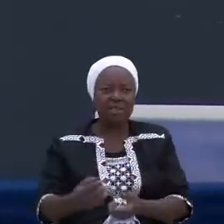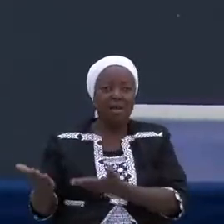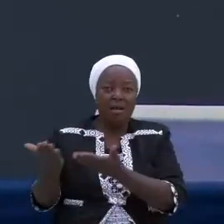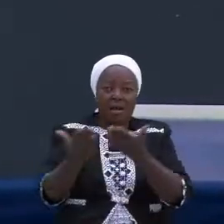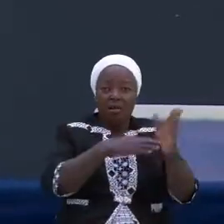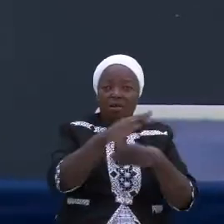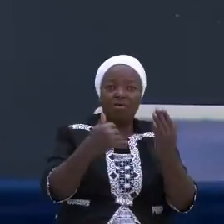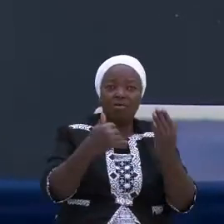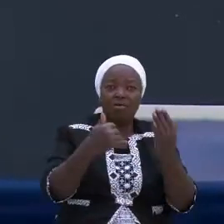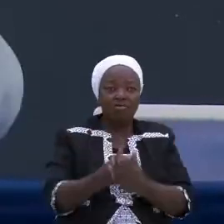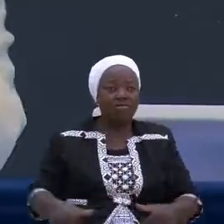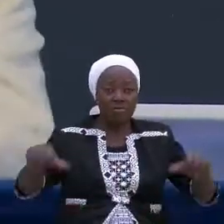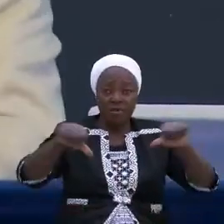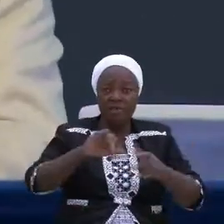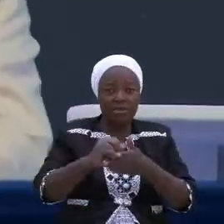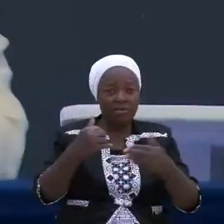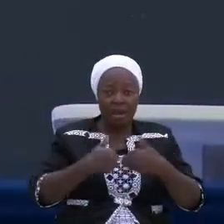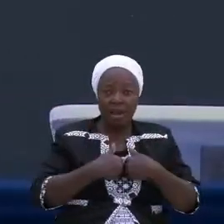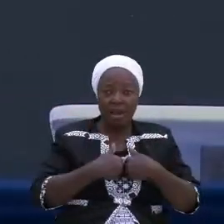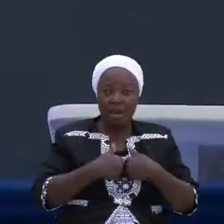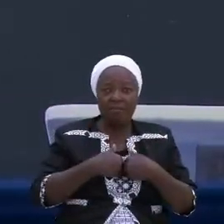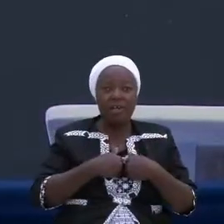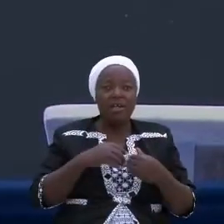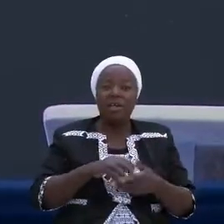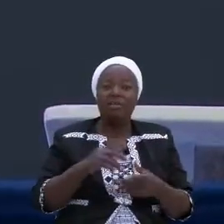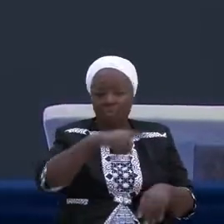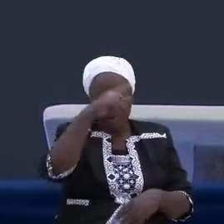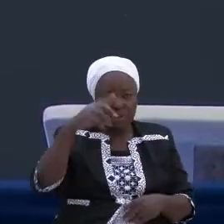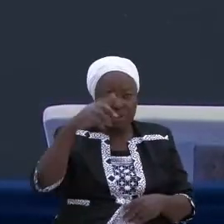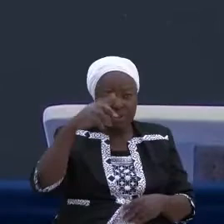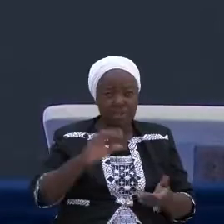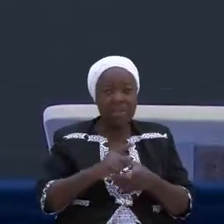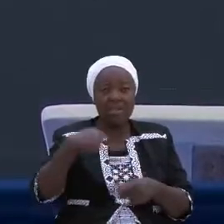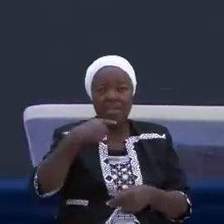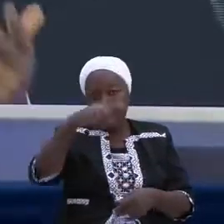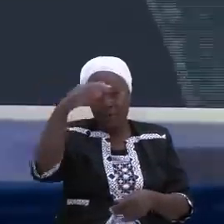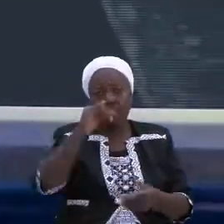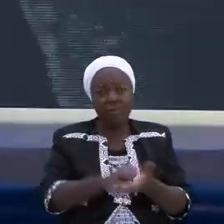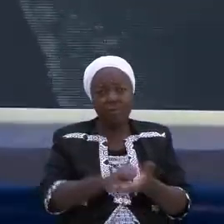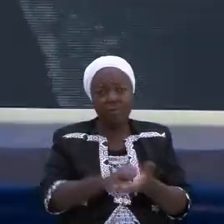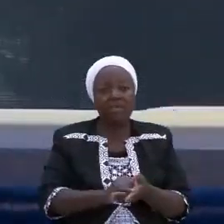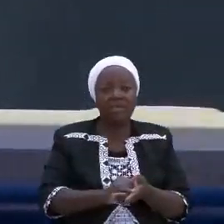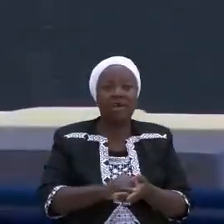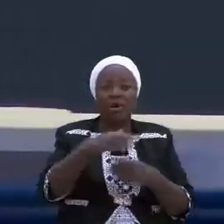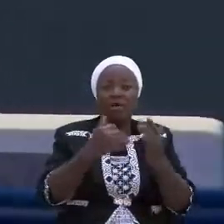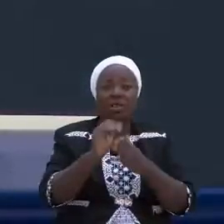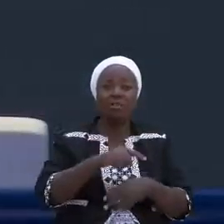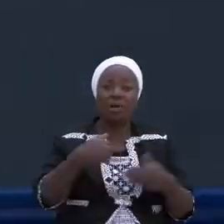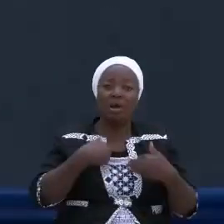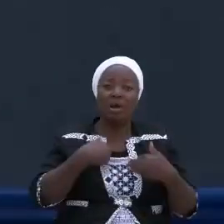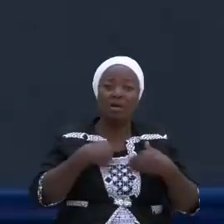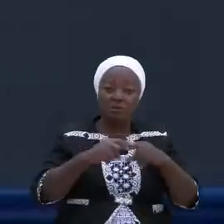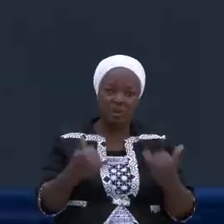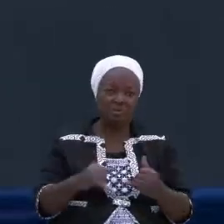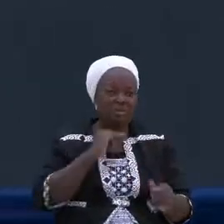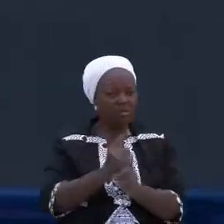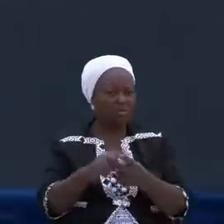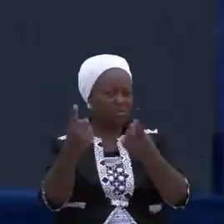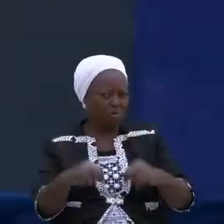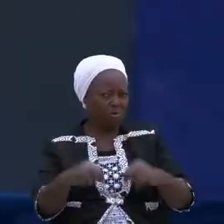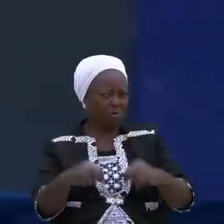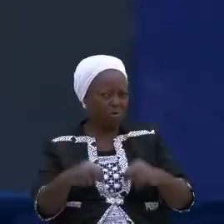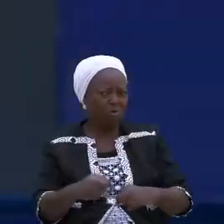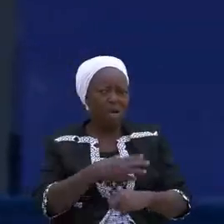should have had it says because of that all you have to do now is come unto me all ye that